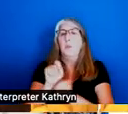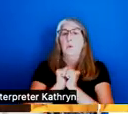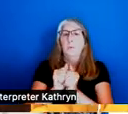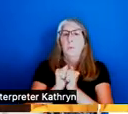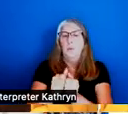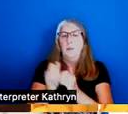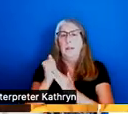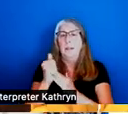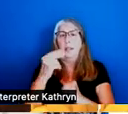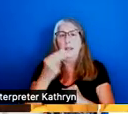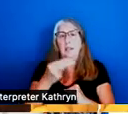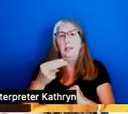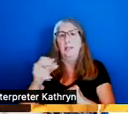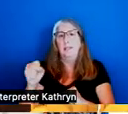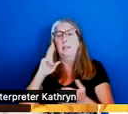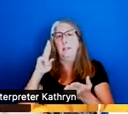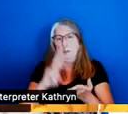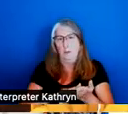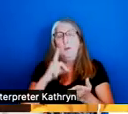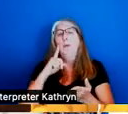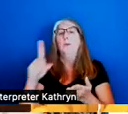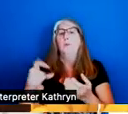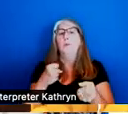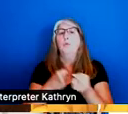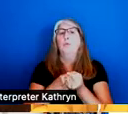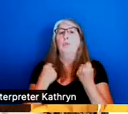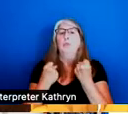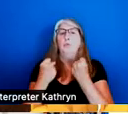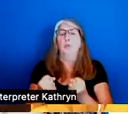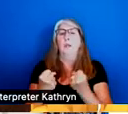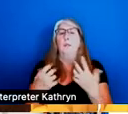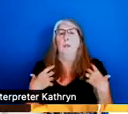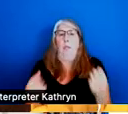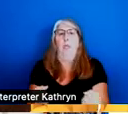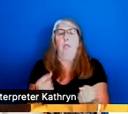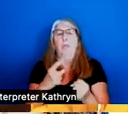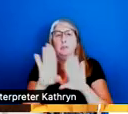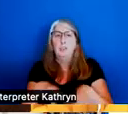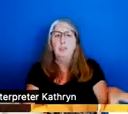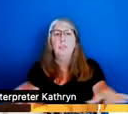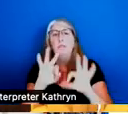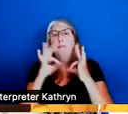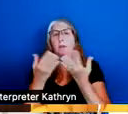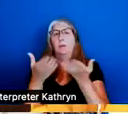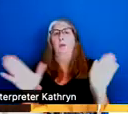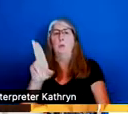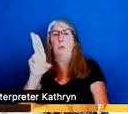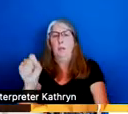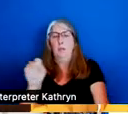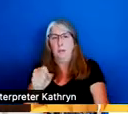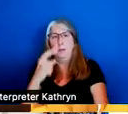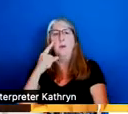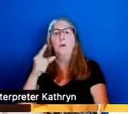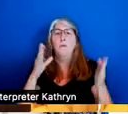HHS Secretary Becerra to strengthen the well-being of the nation's children and families with a focus on